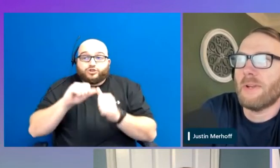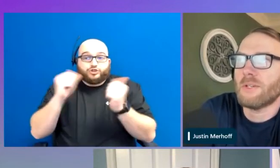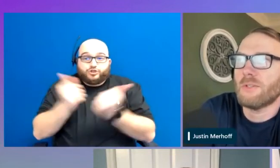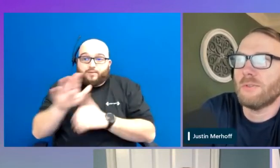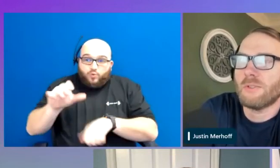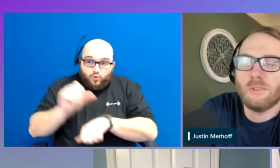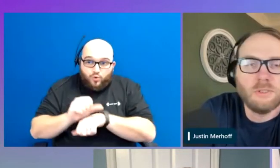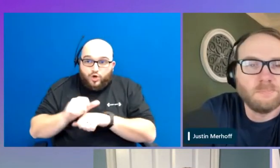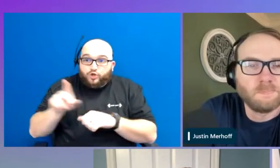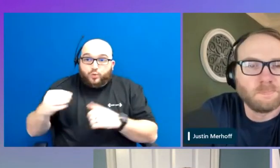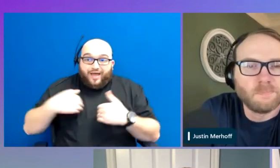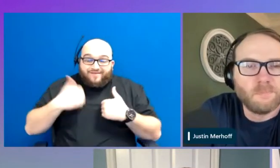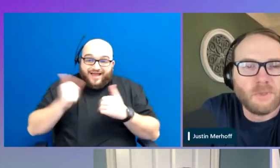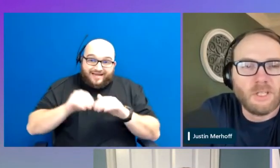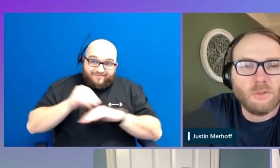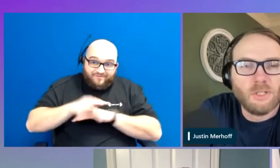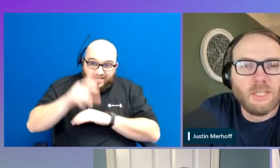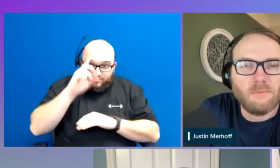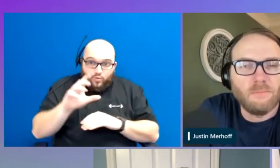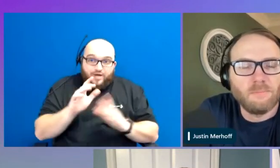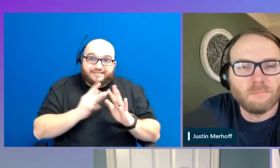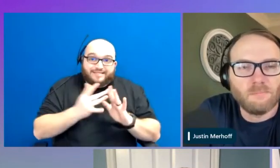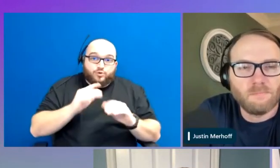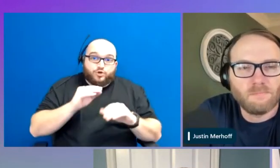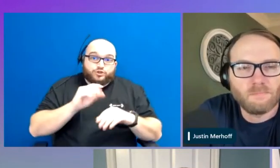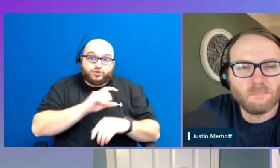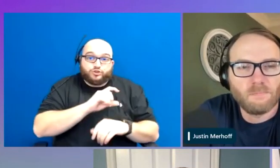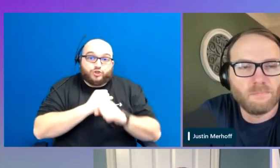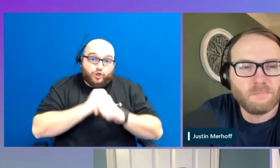cybersecurity professionals that you could give?